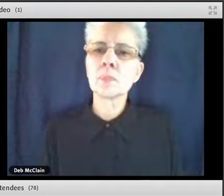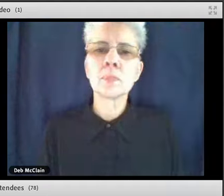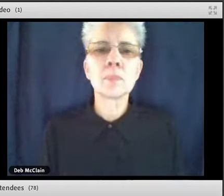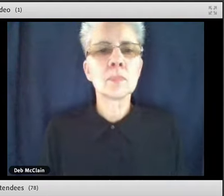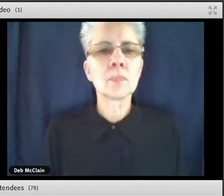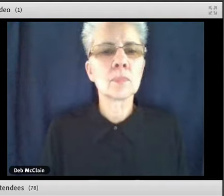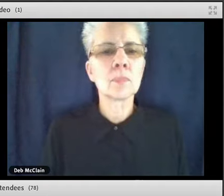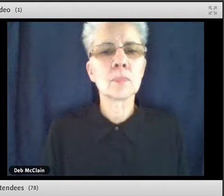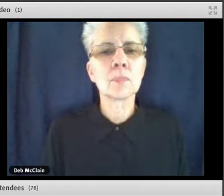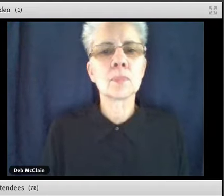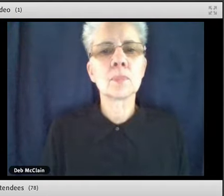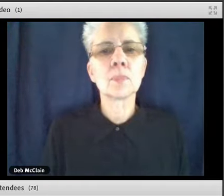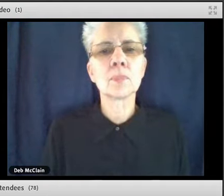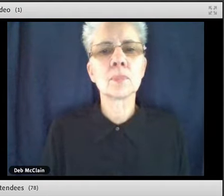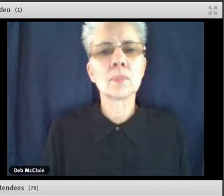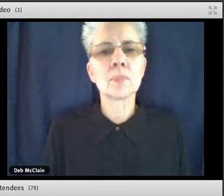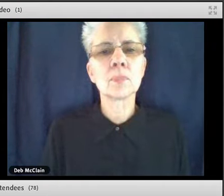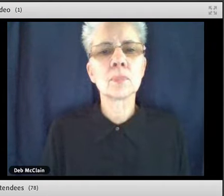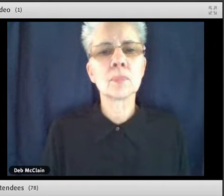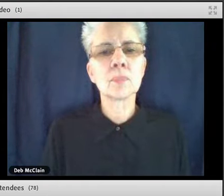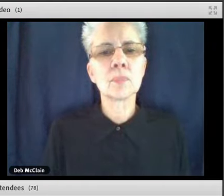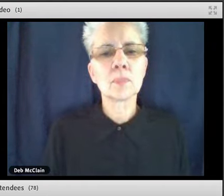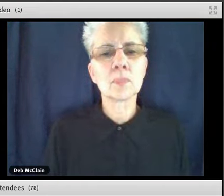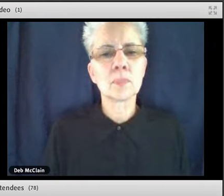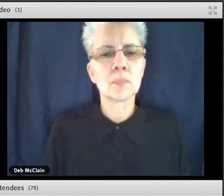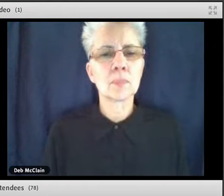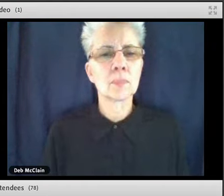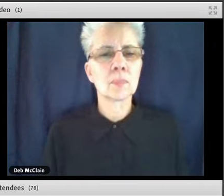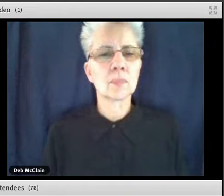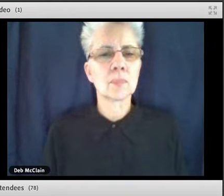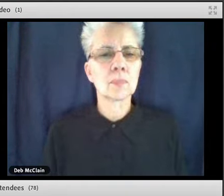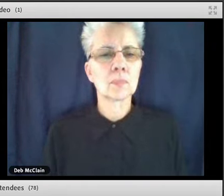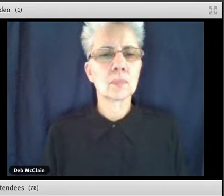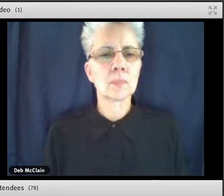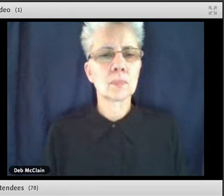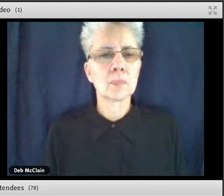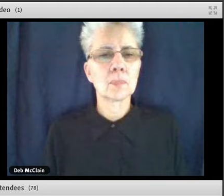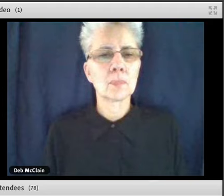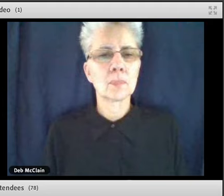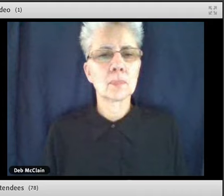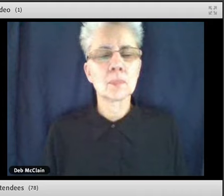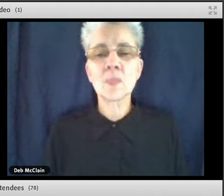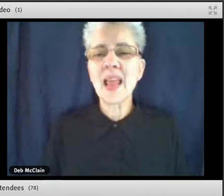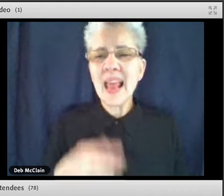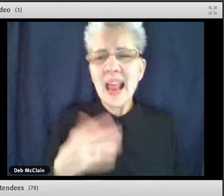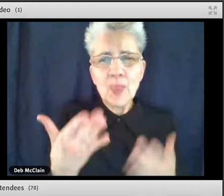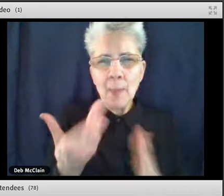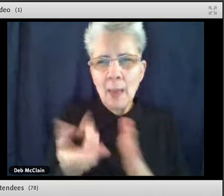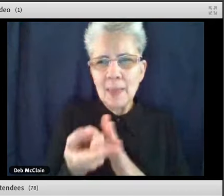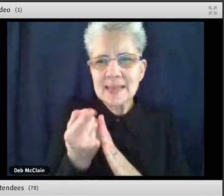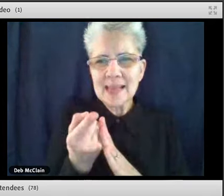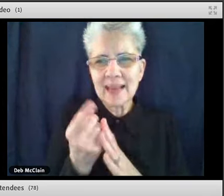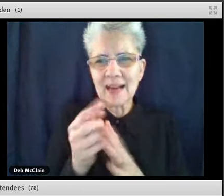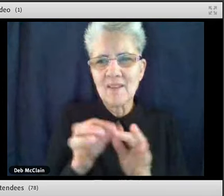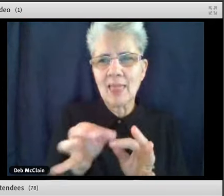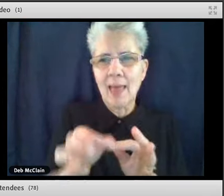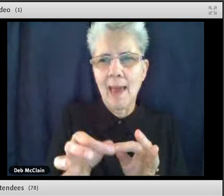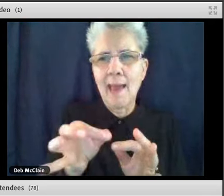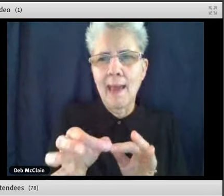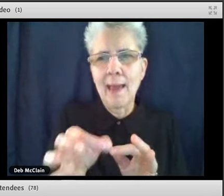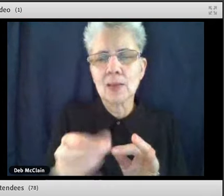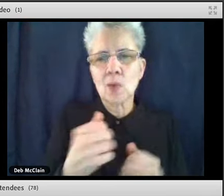And there might be just a second of lag, so I apologize for that. And it might take a second for this to come up. But what I like